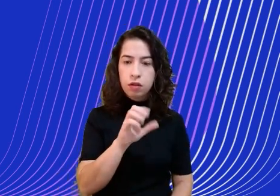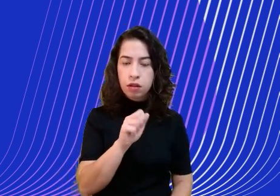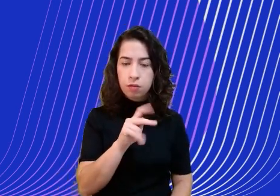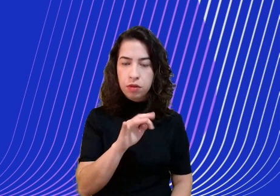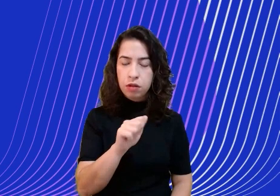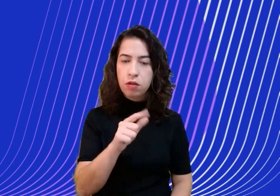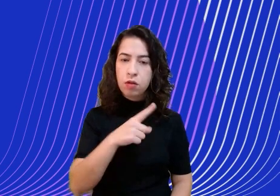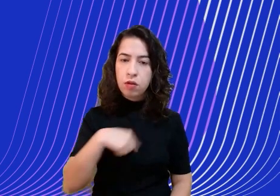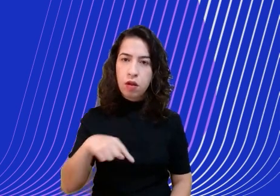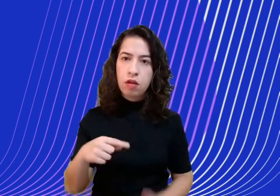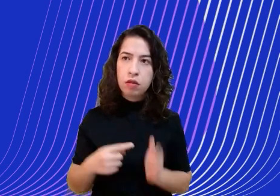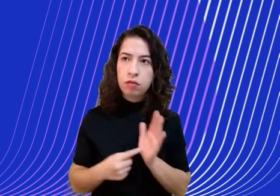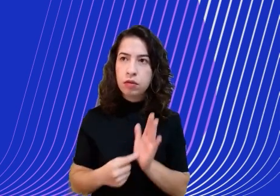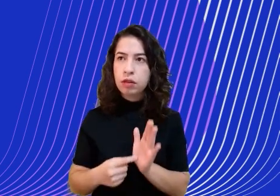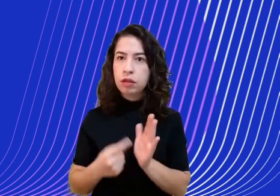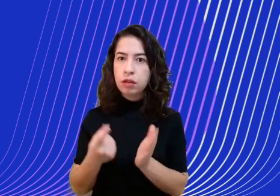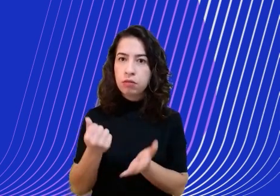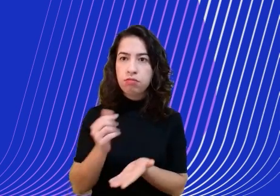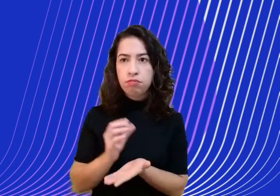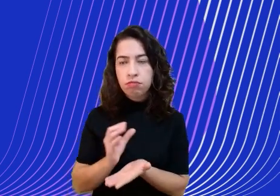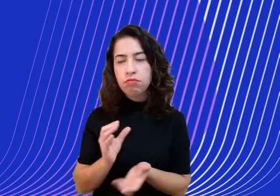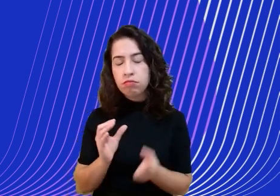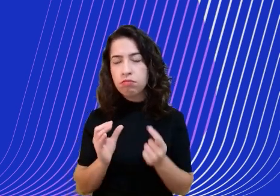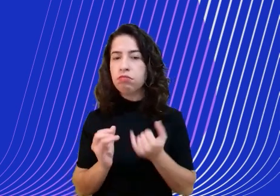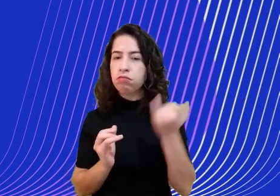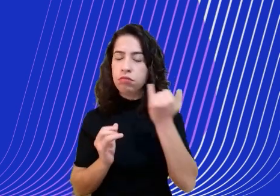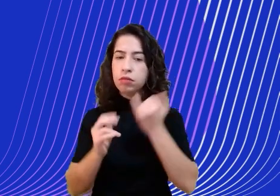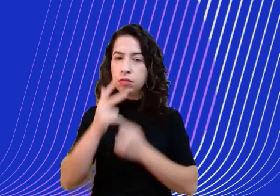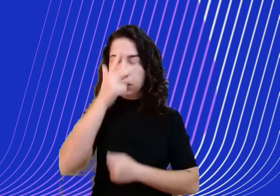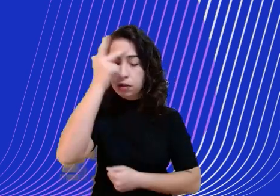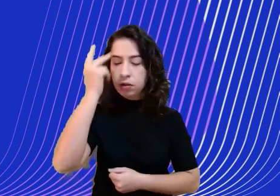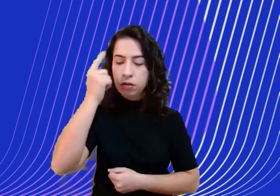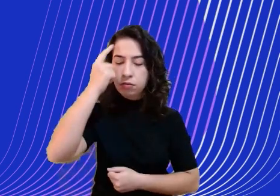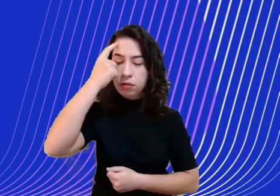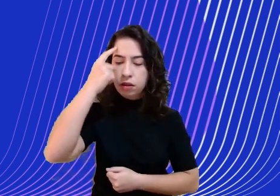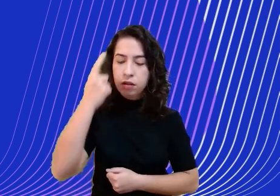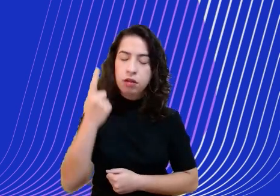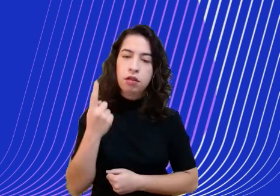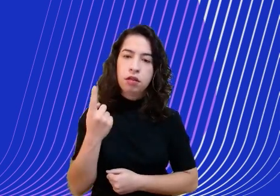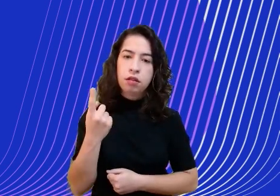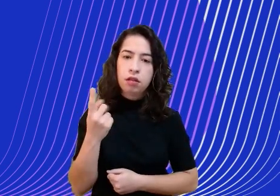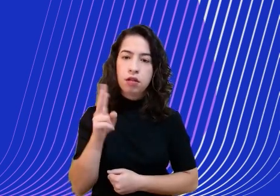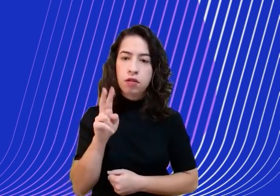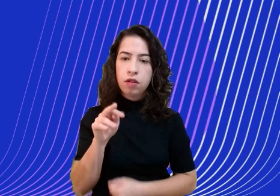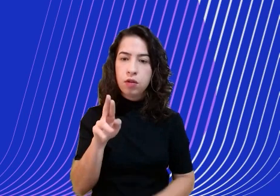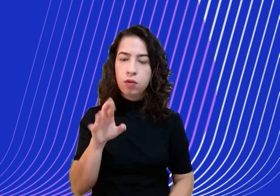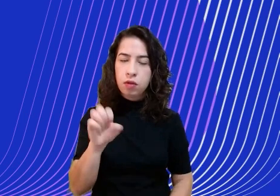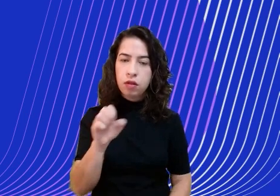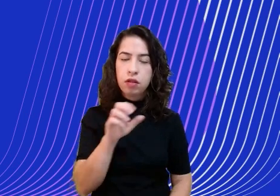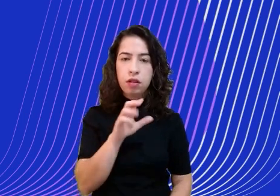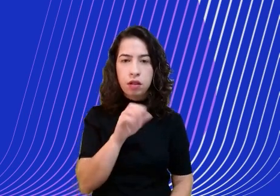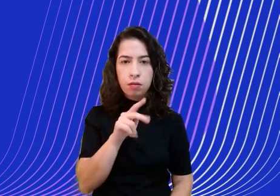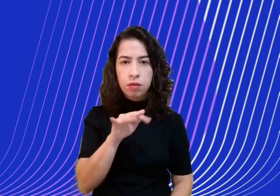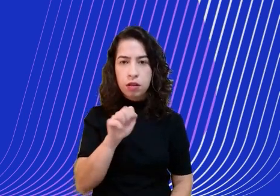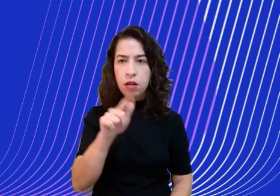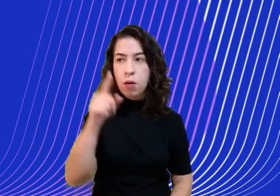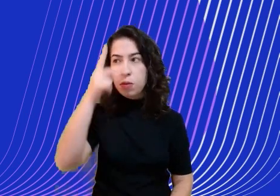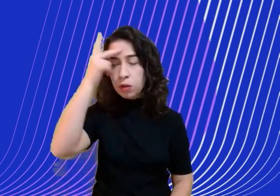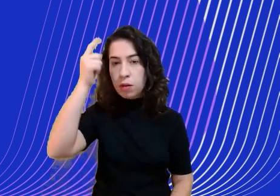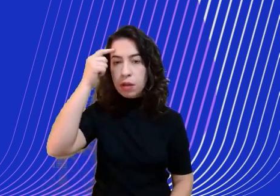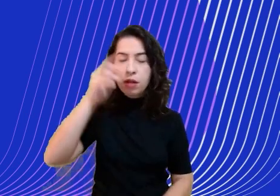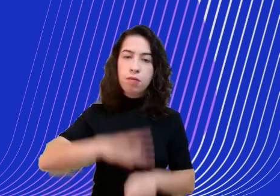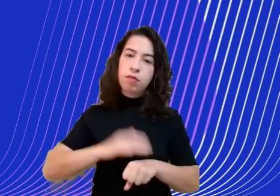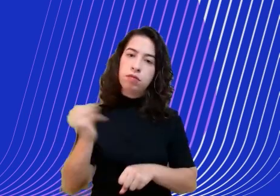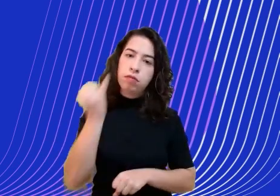less of a resource, and of course the money is important, but people think that when they think of venture capital, the most important is the money, but